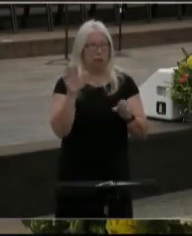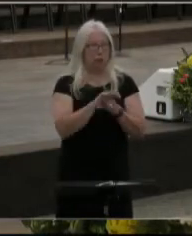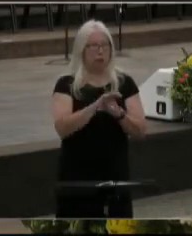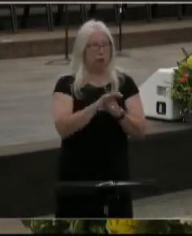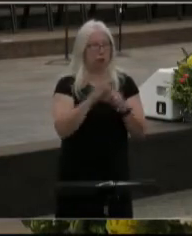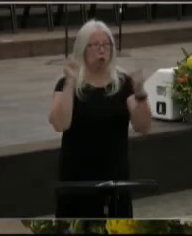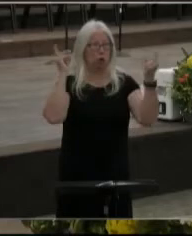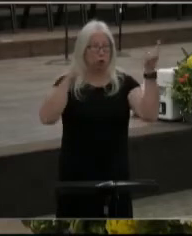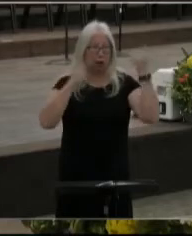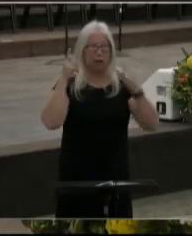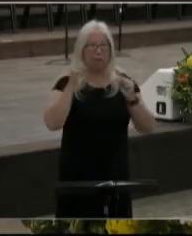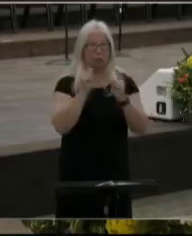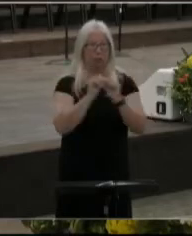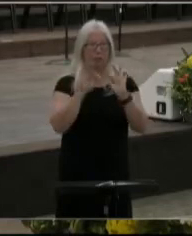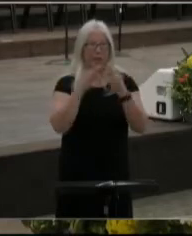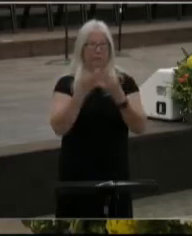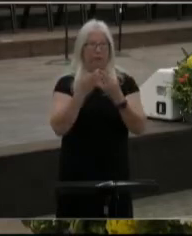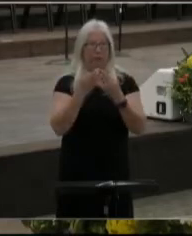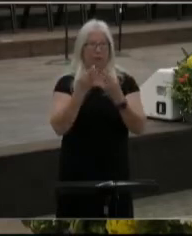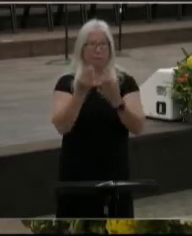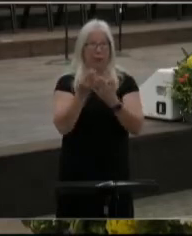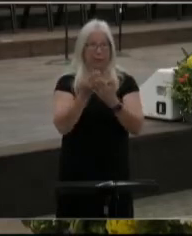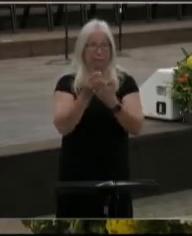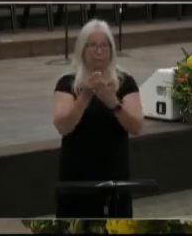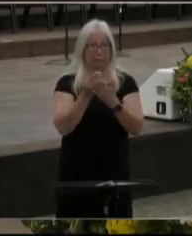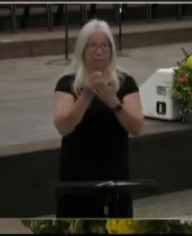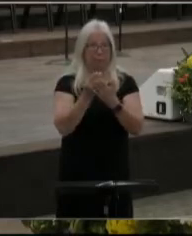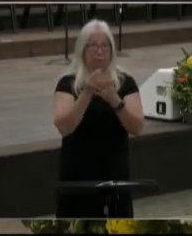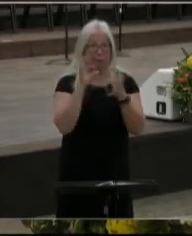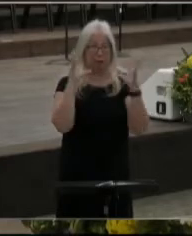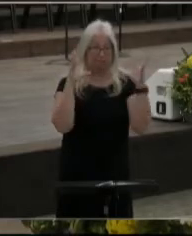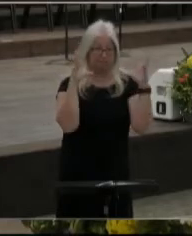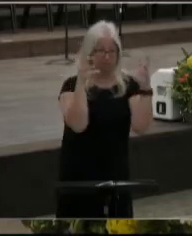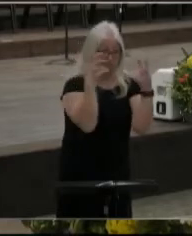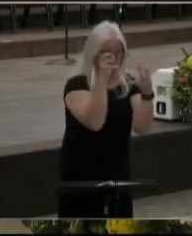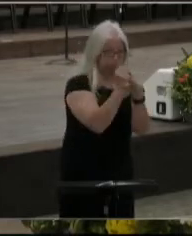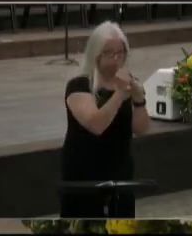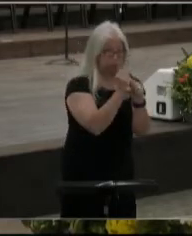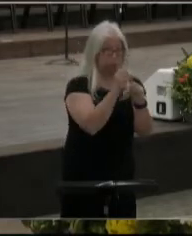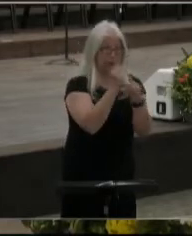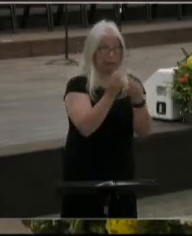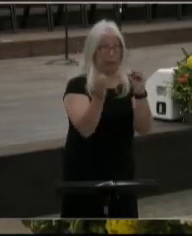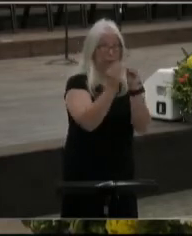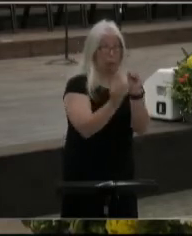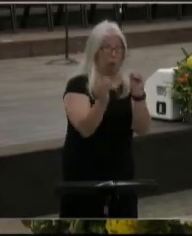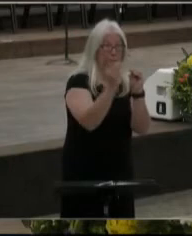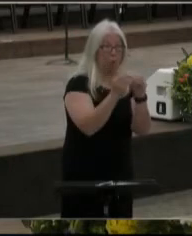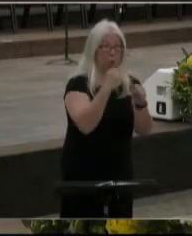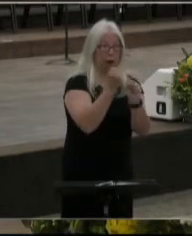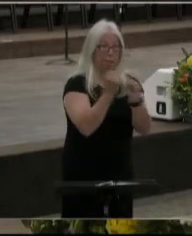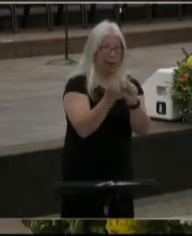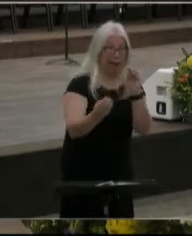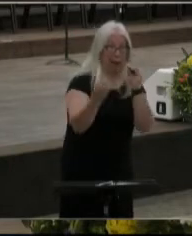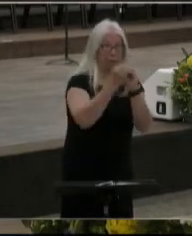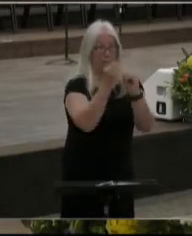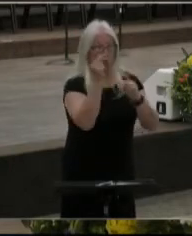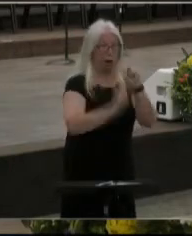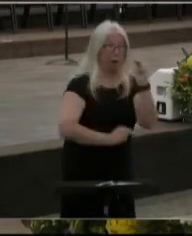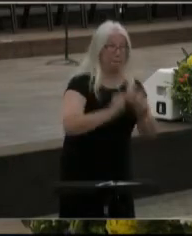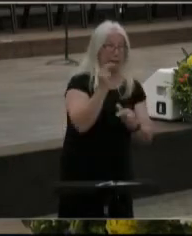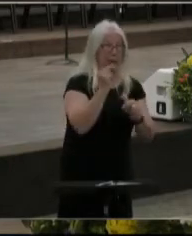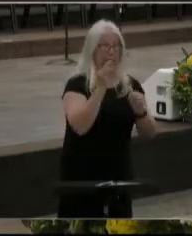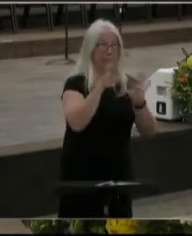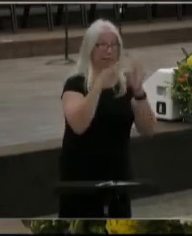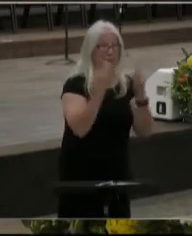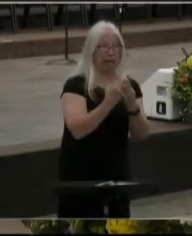totally crazy with this family fortune, becoming intoxicated with getting more and making more and building